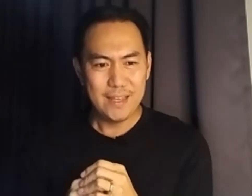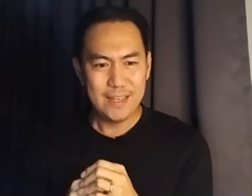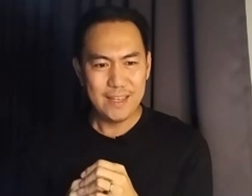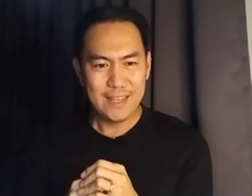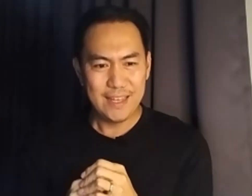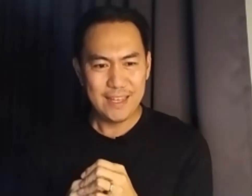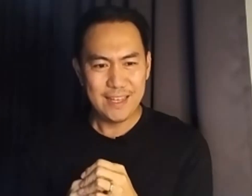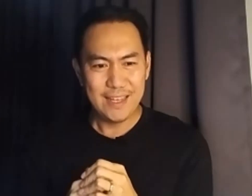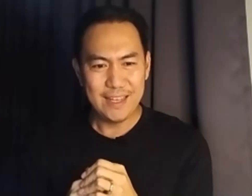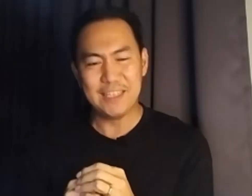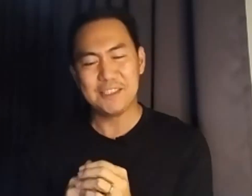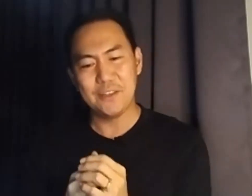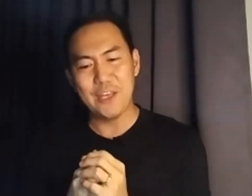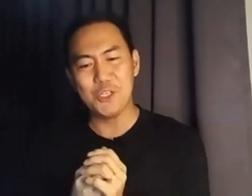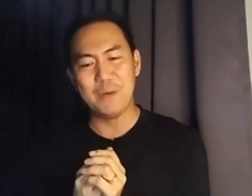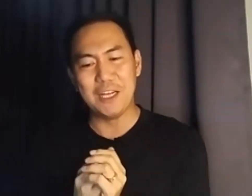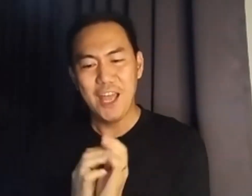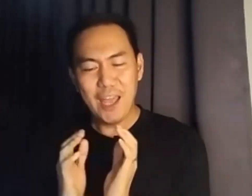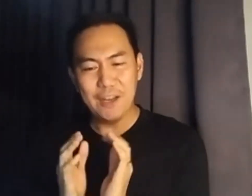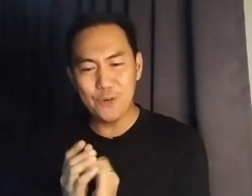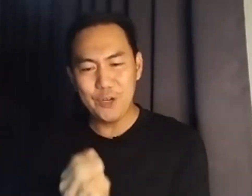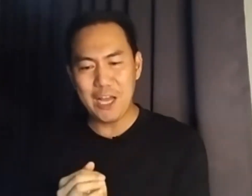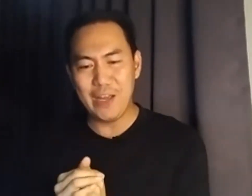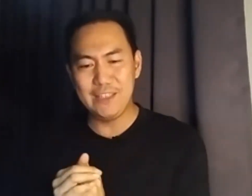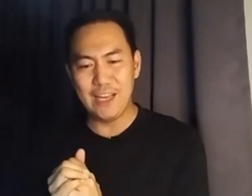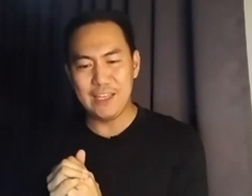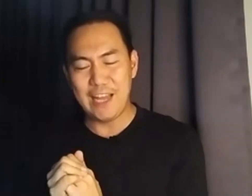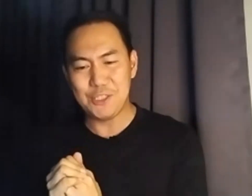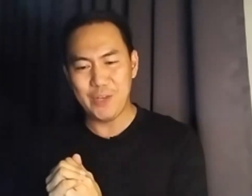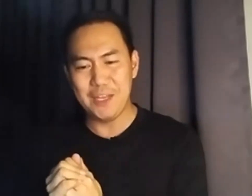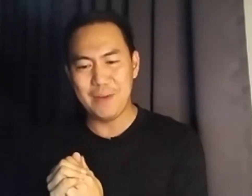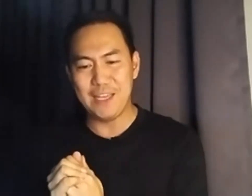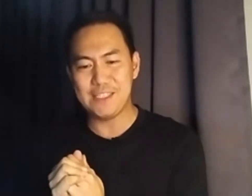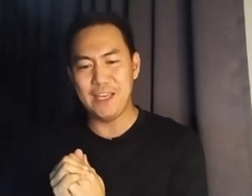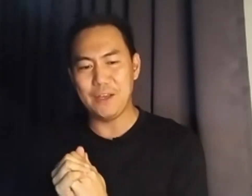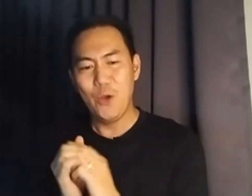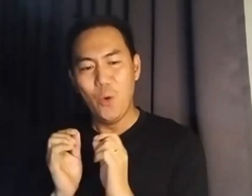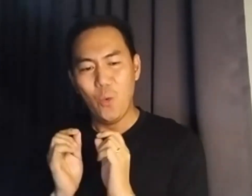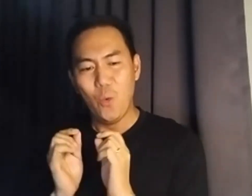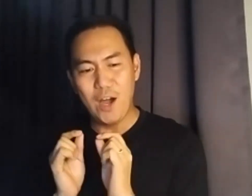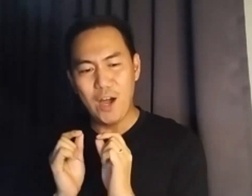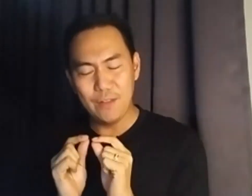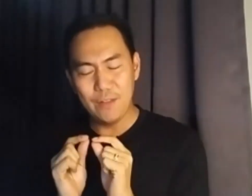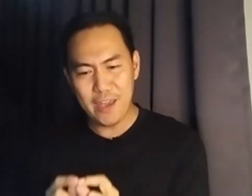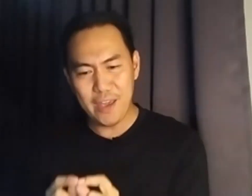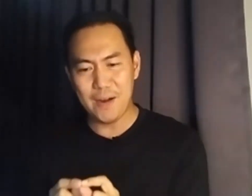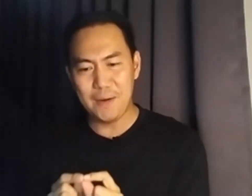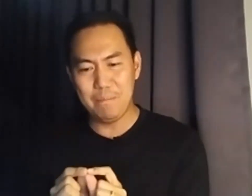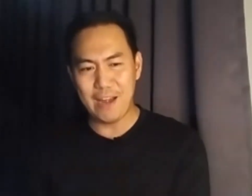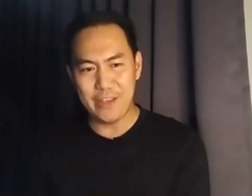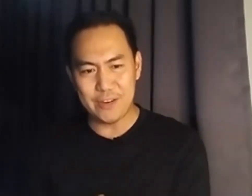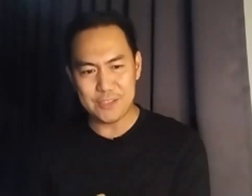Yeah. Yes, thank you so much. And for now, I'd like to end by saying, while there